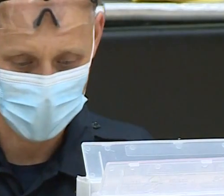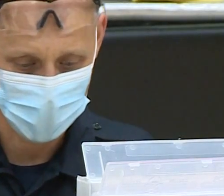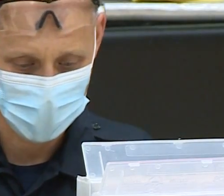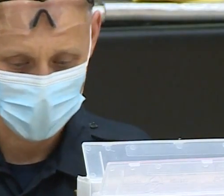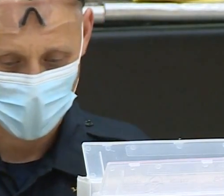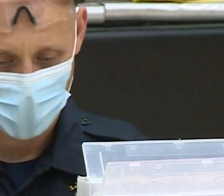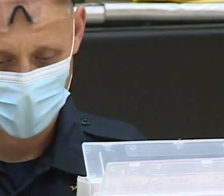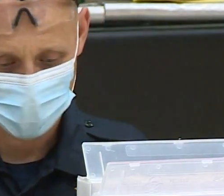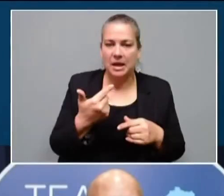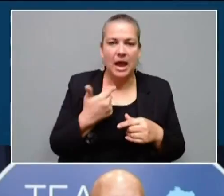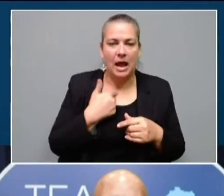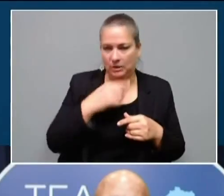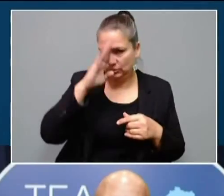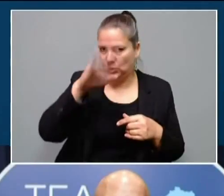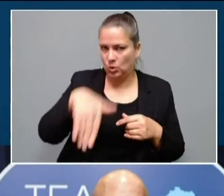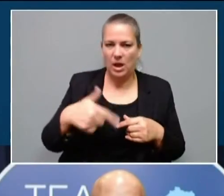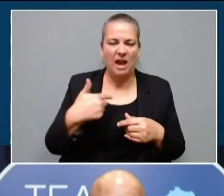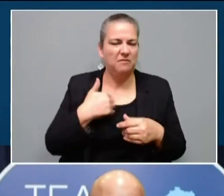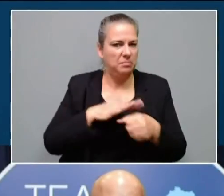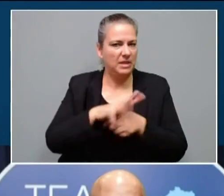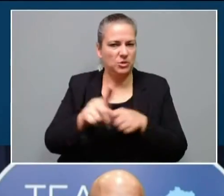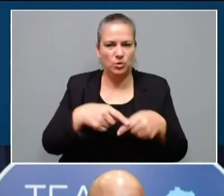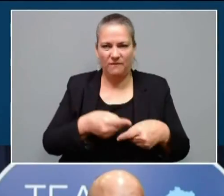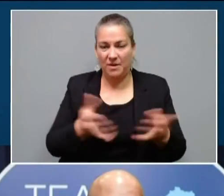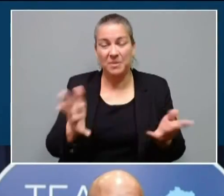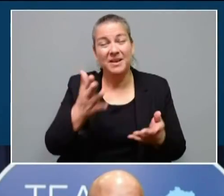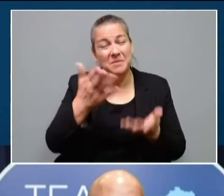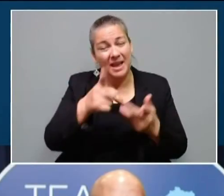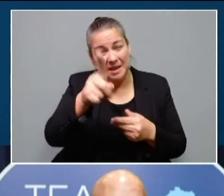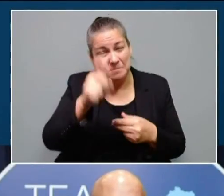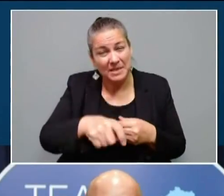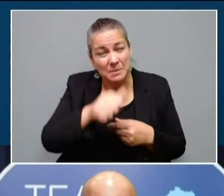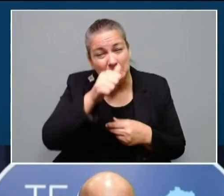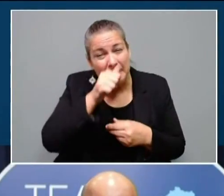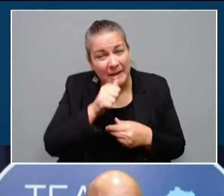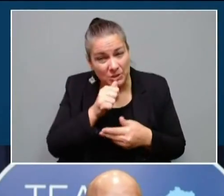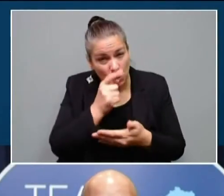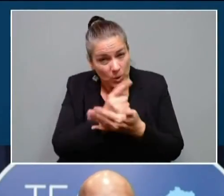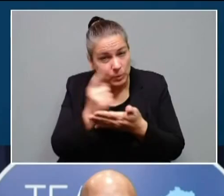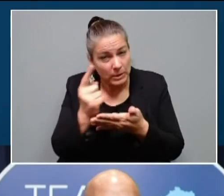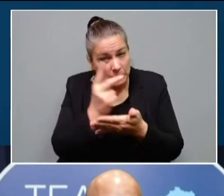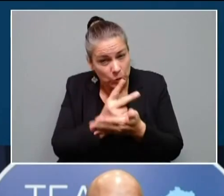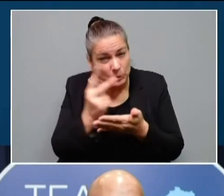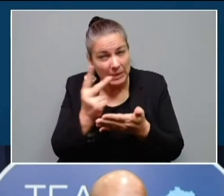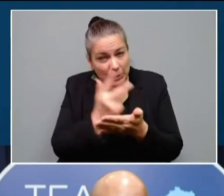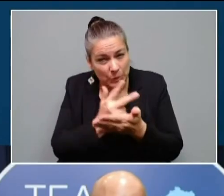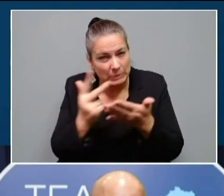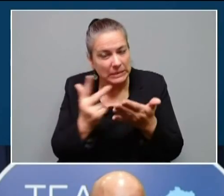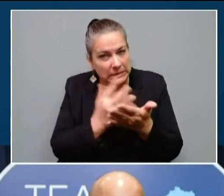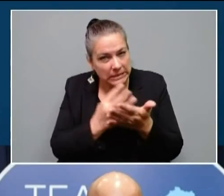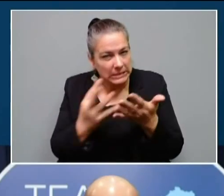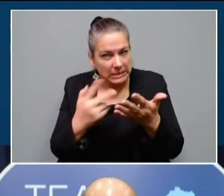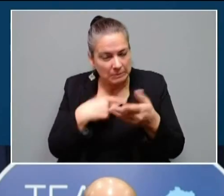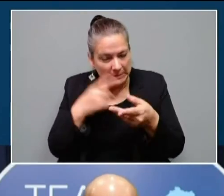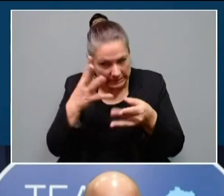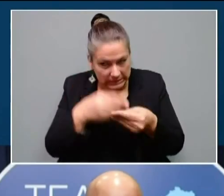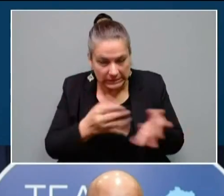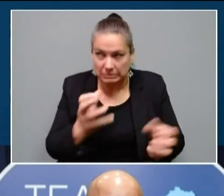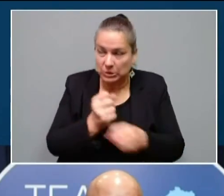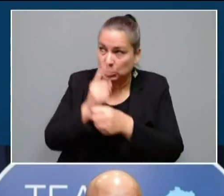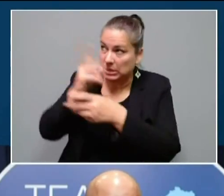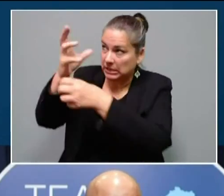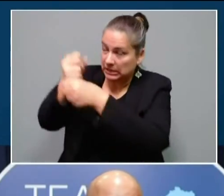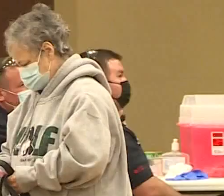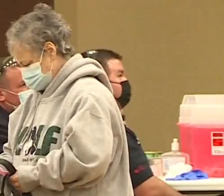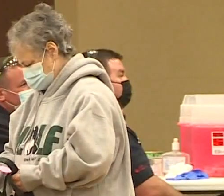once the shot is approved. You may have to be patient just in the first couple weeks, though, because it's a matter of distribution and trying to get it where the